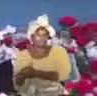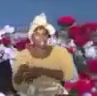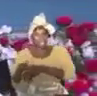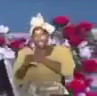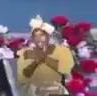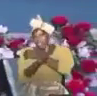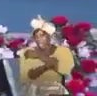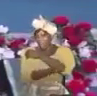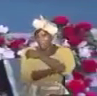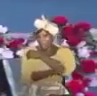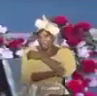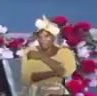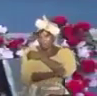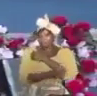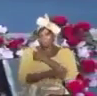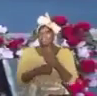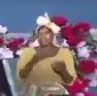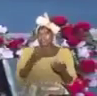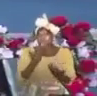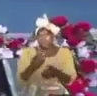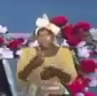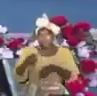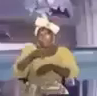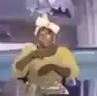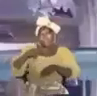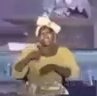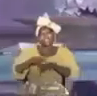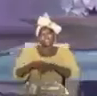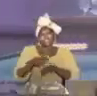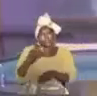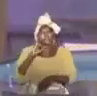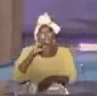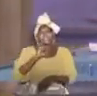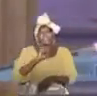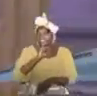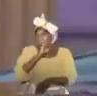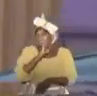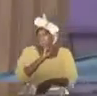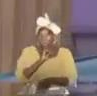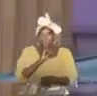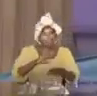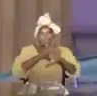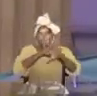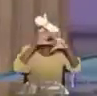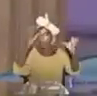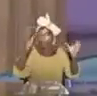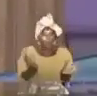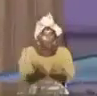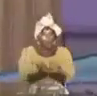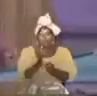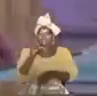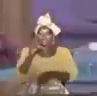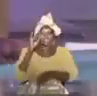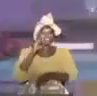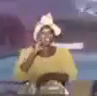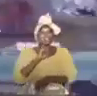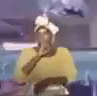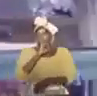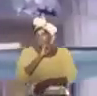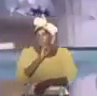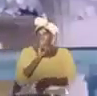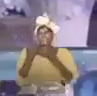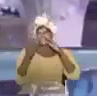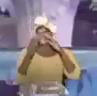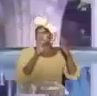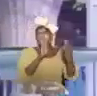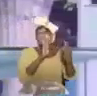Abraham, how about the nation of Israel in Egypt? A whole nation can go through seasons of calamity and